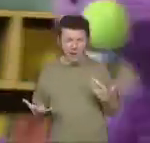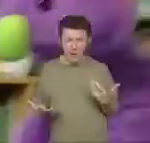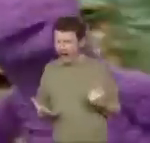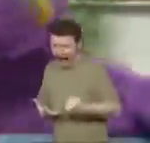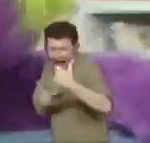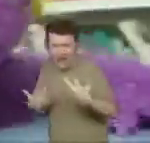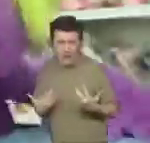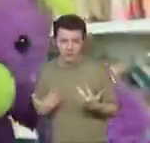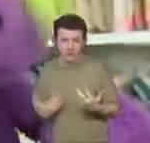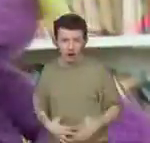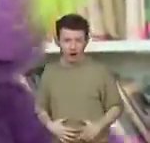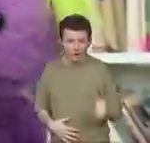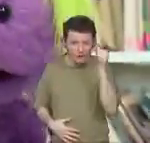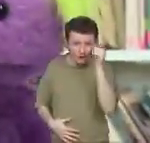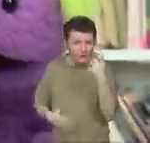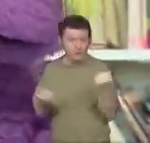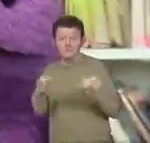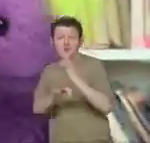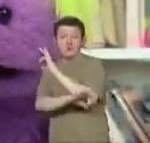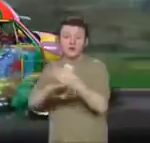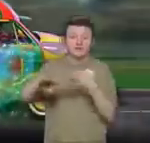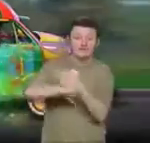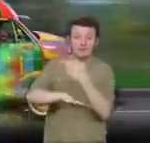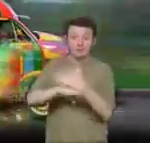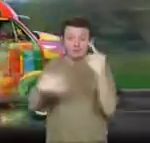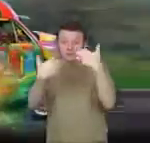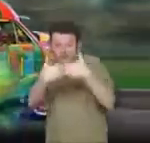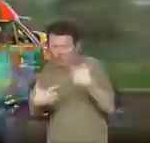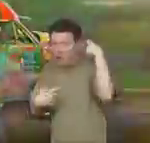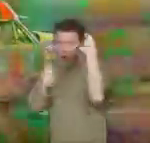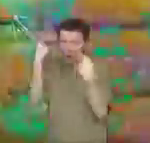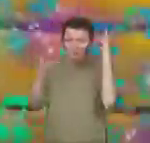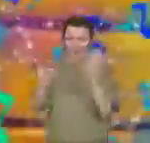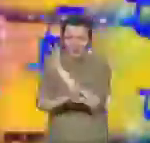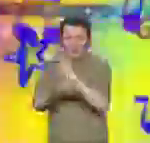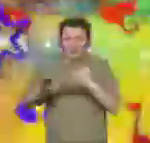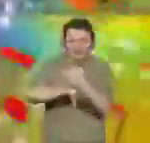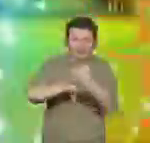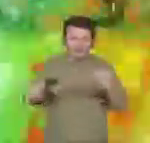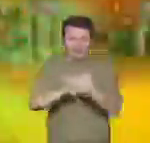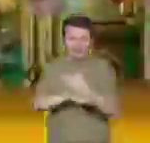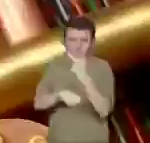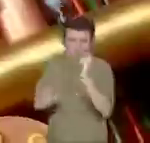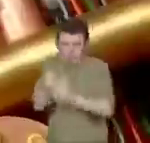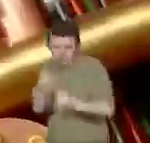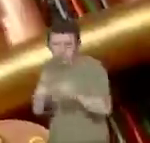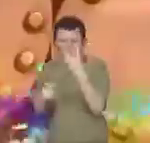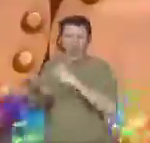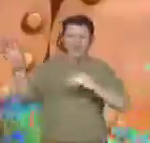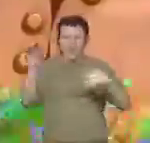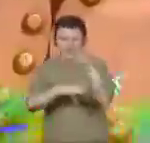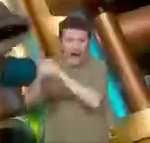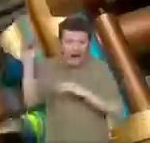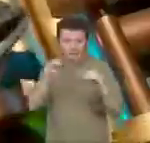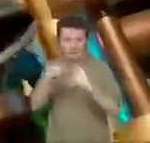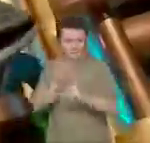How? Well, they run on music. In the engine, there are lots of musical instruments and three little